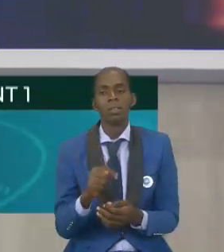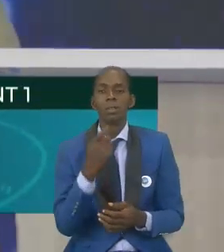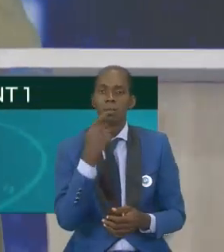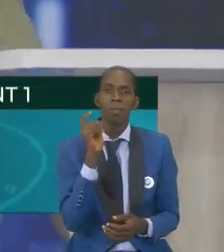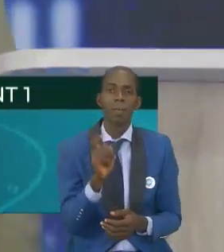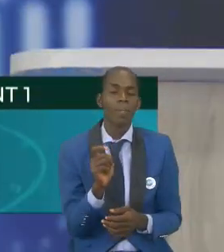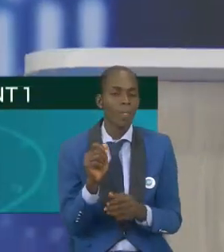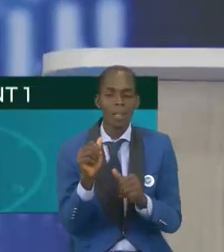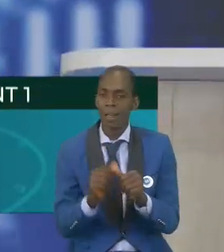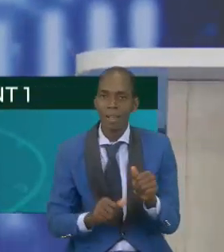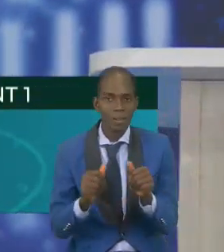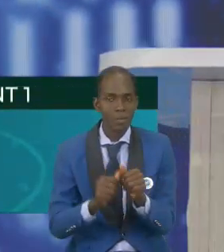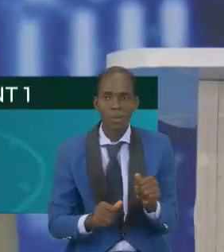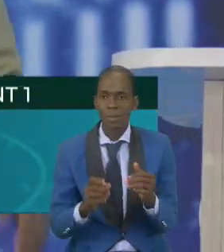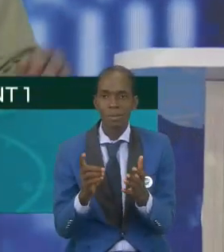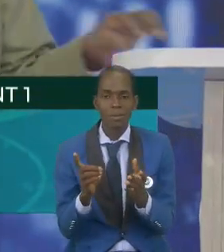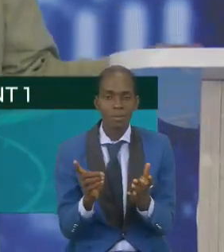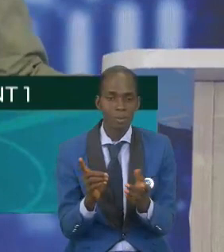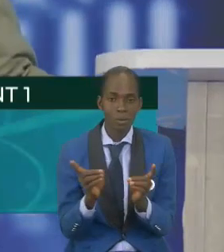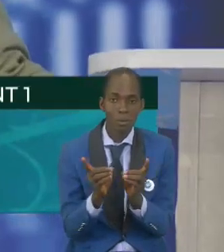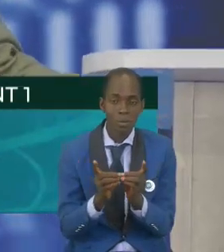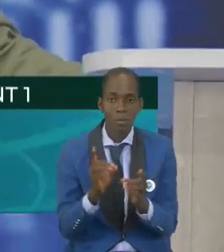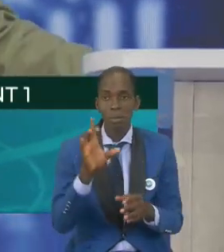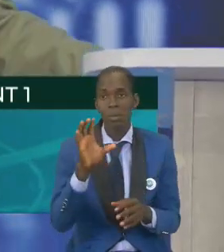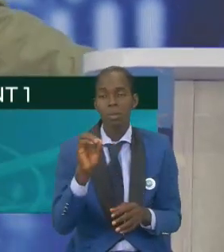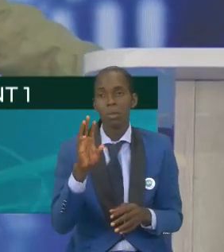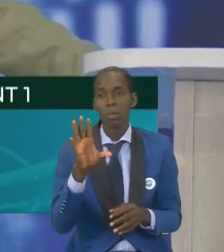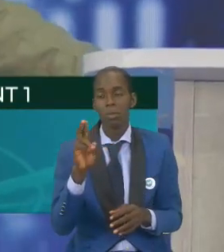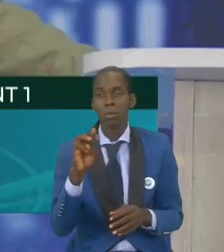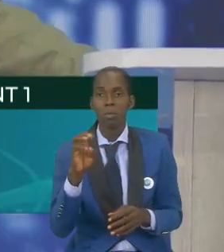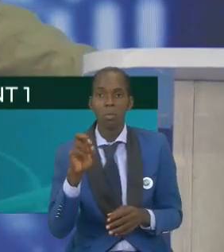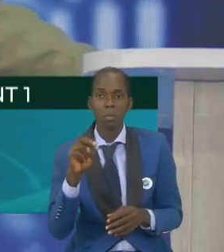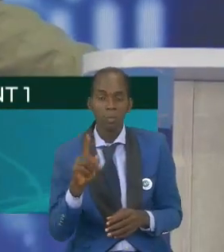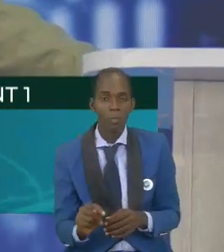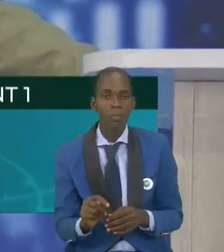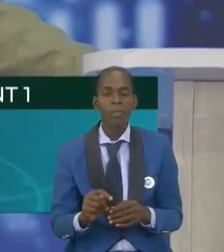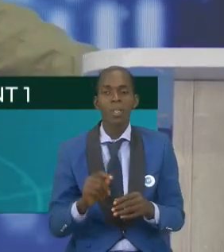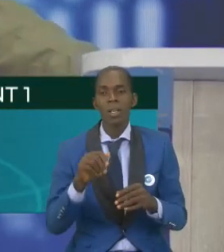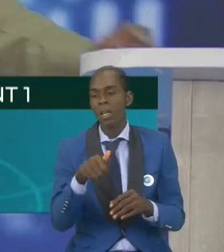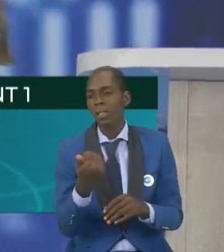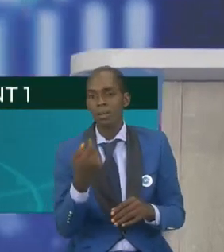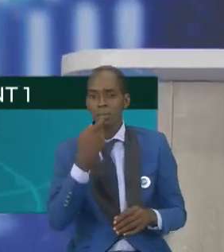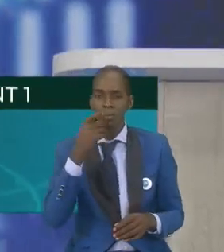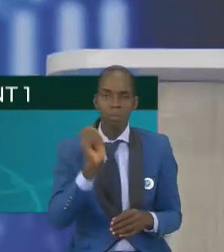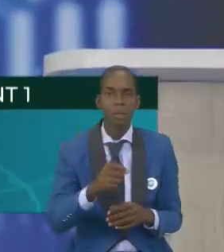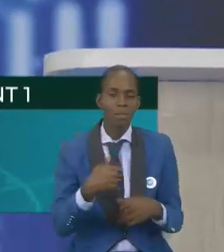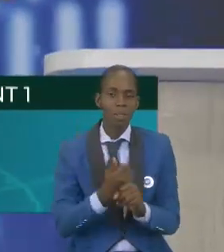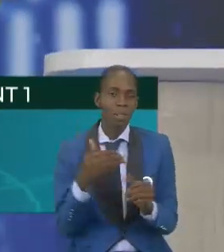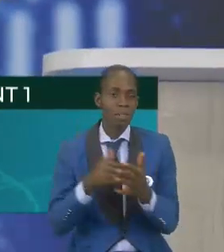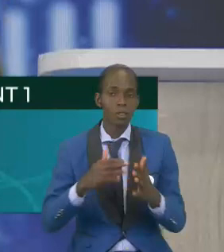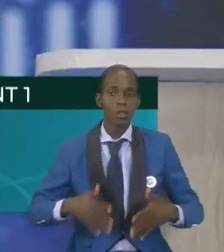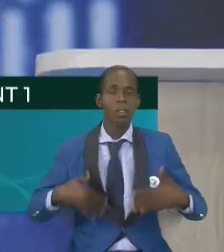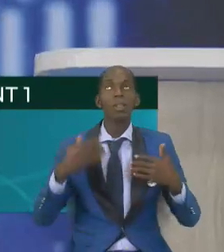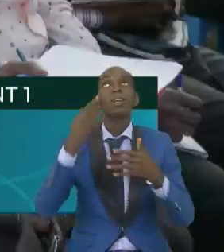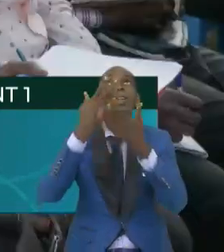document, every decree that is signed against your life, heaven will